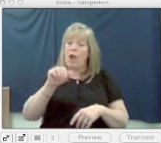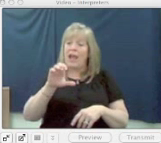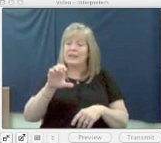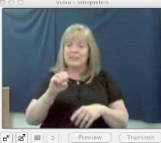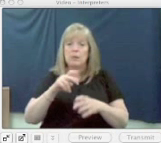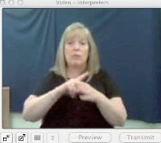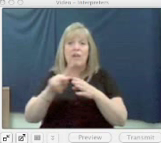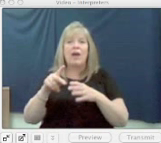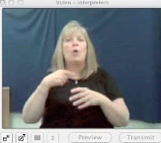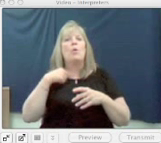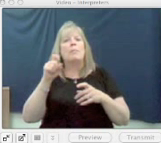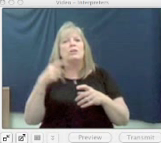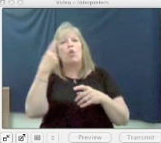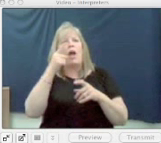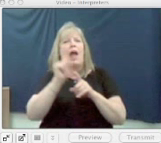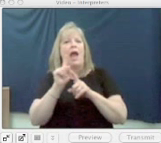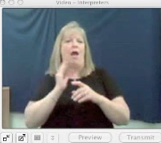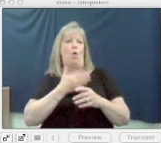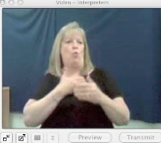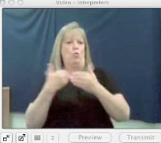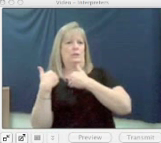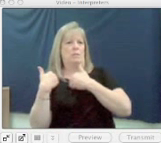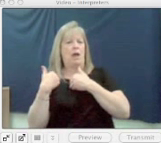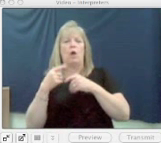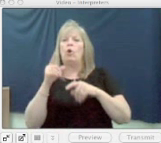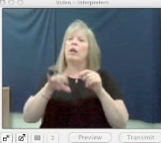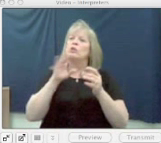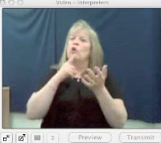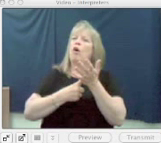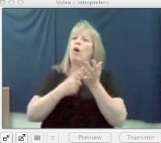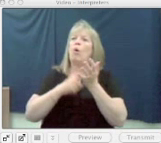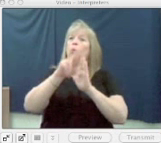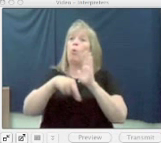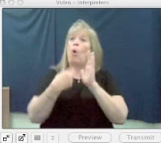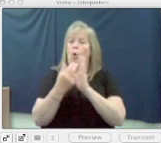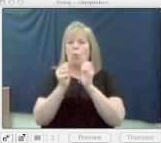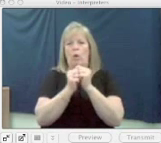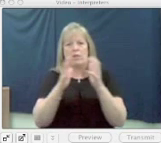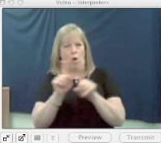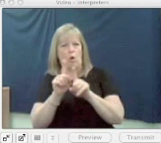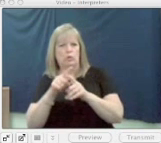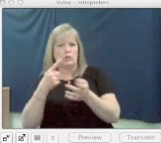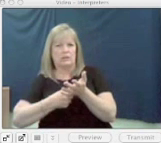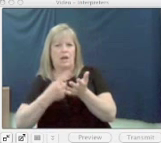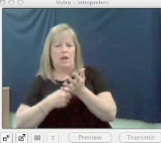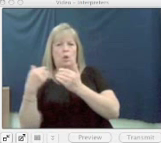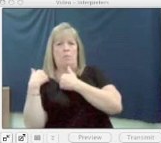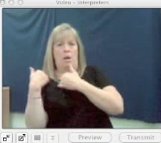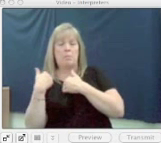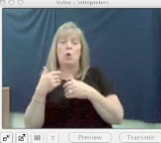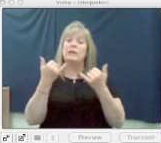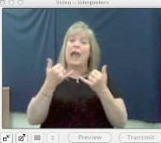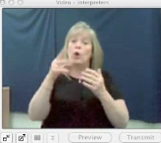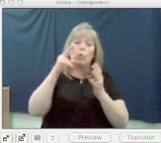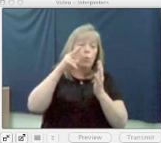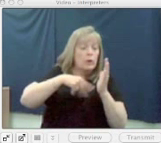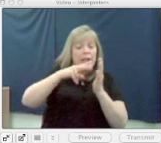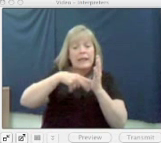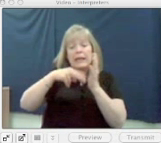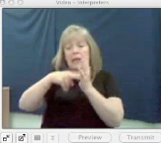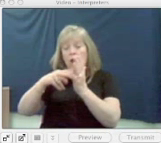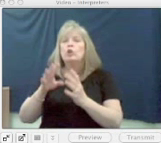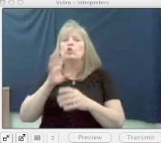without responsibility. Currently, if you look in the interpreting literature, you see people talk about role pretty frequently, but what they don't talk